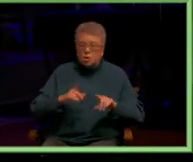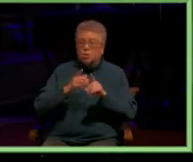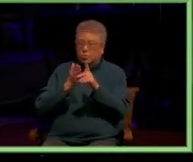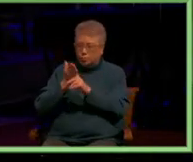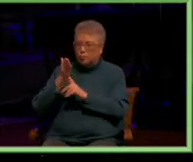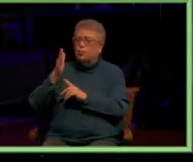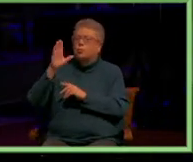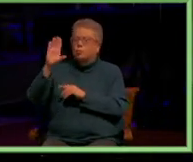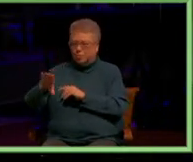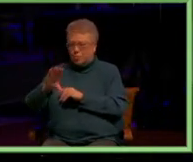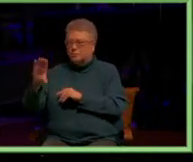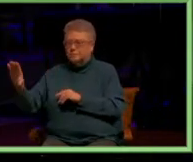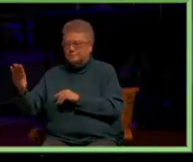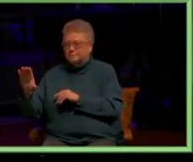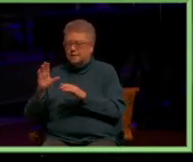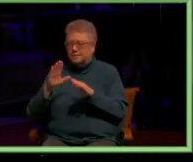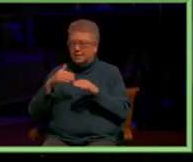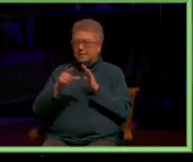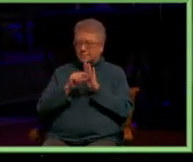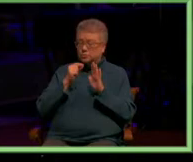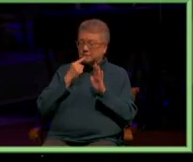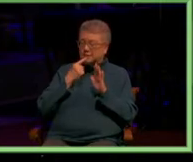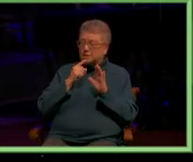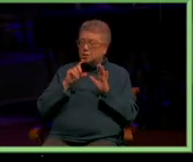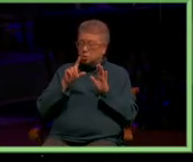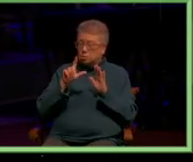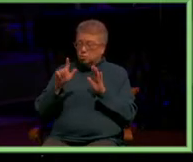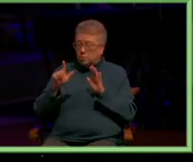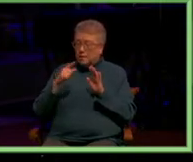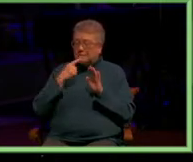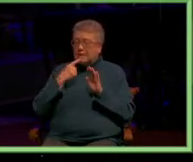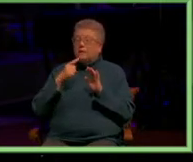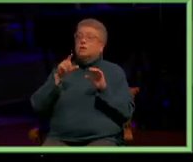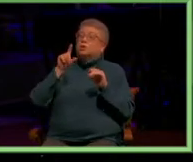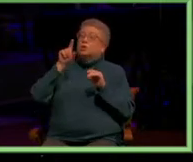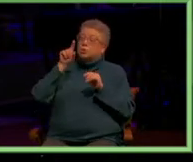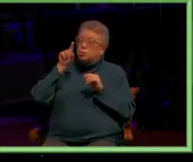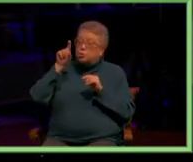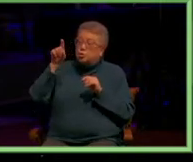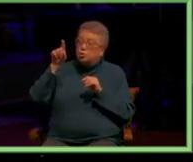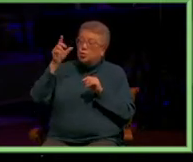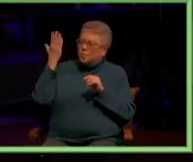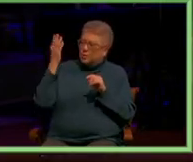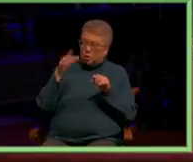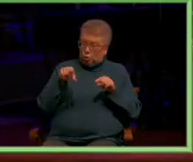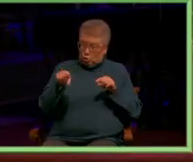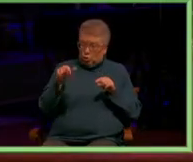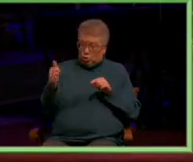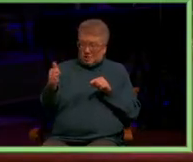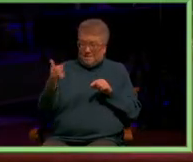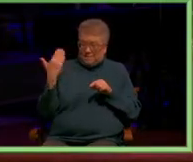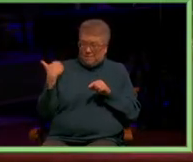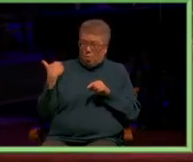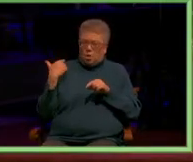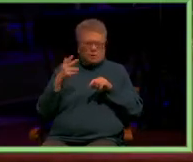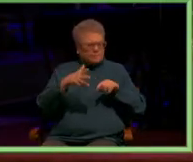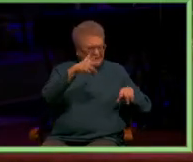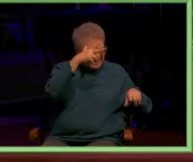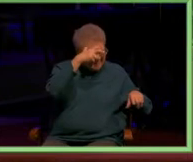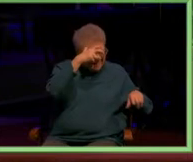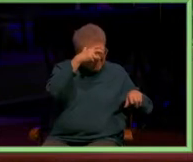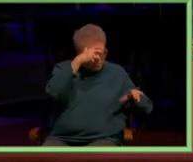Look at the next phrase. It says, verse 21, and you who were once alienated and hostile in mind, doing evil deeds, this has now